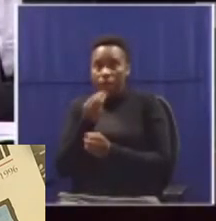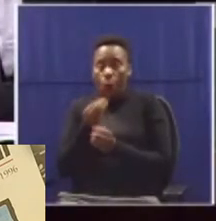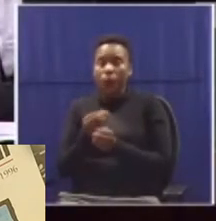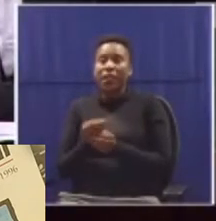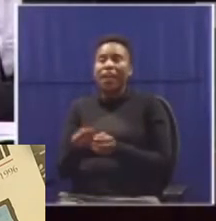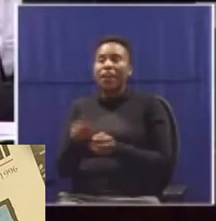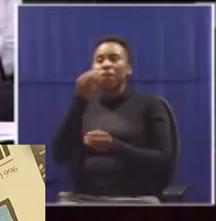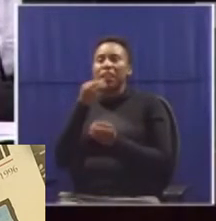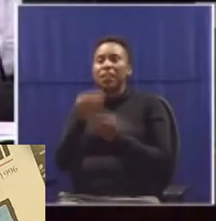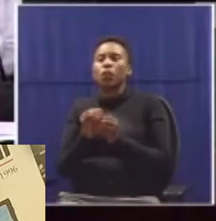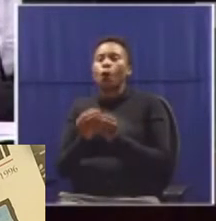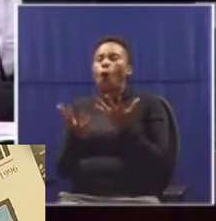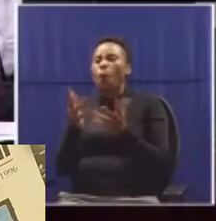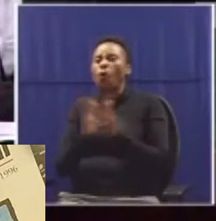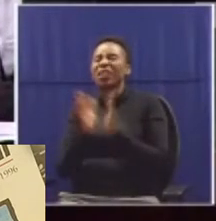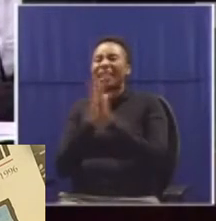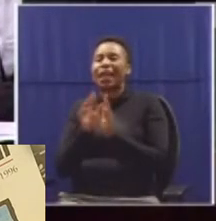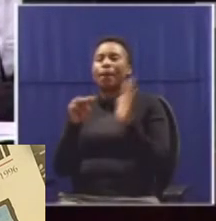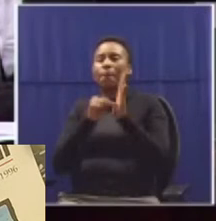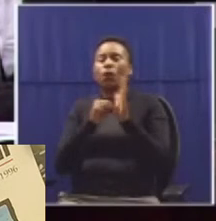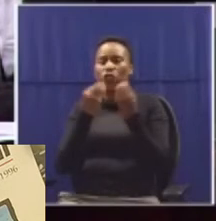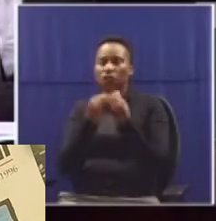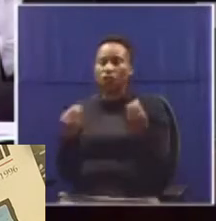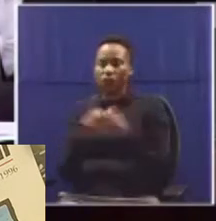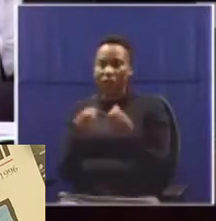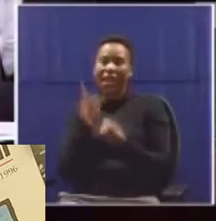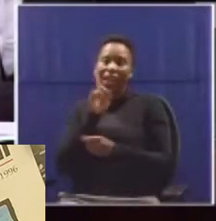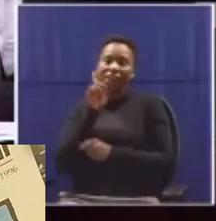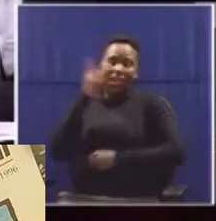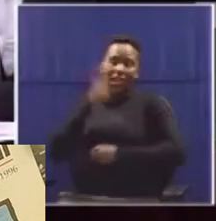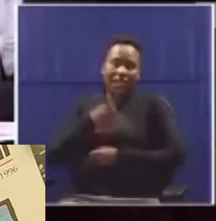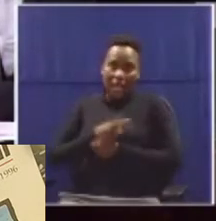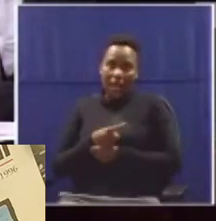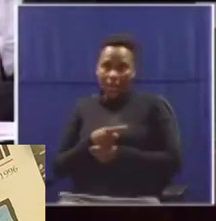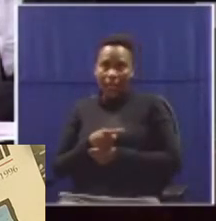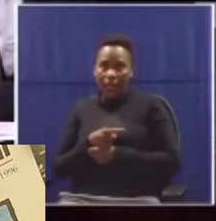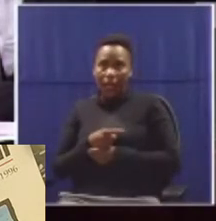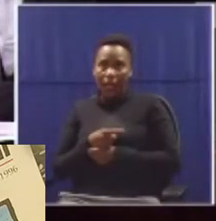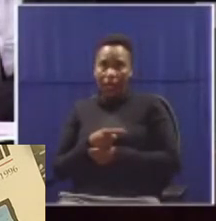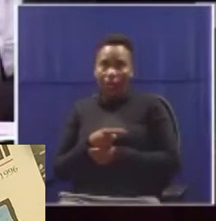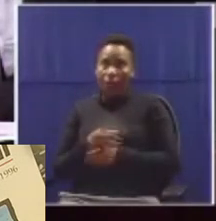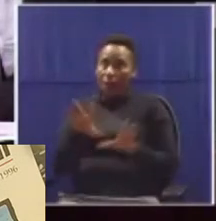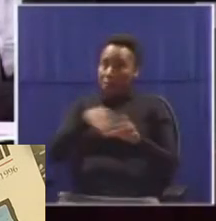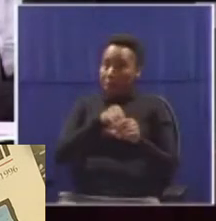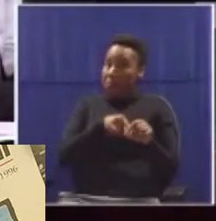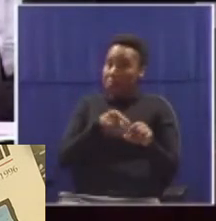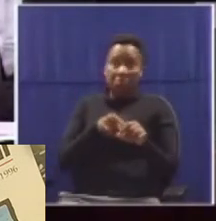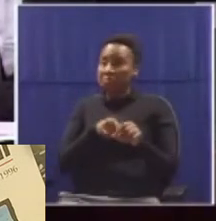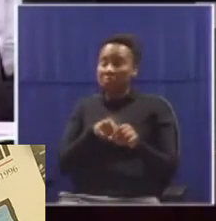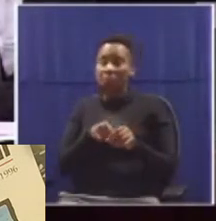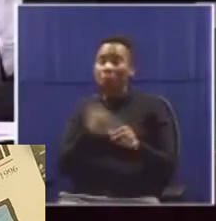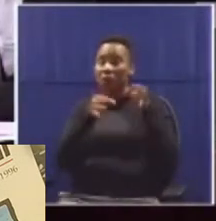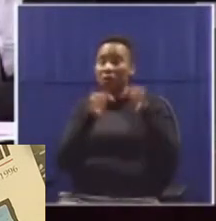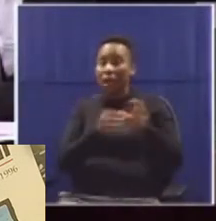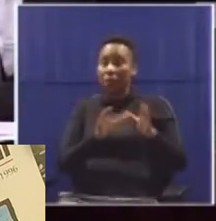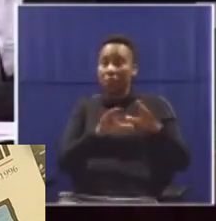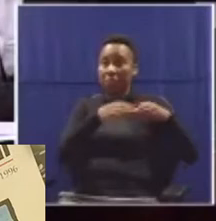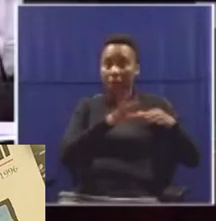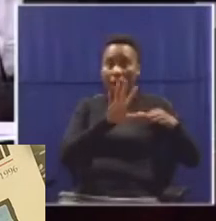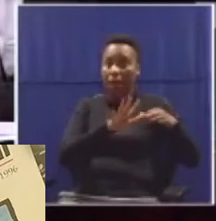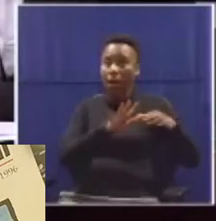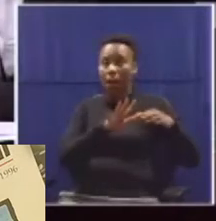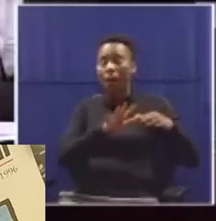almost 10 million children daily cannot become pieces on a political chessboard the ifp has acted